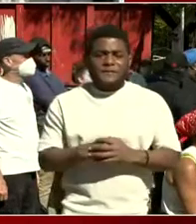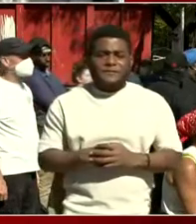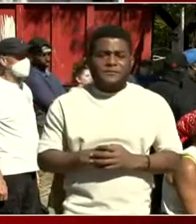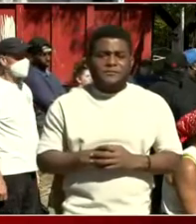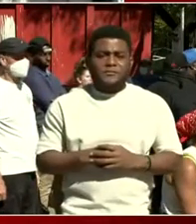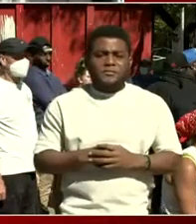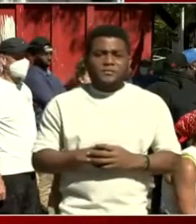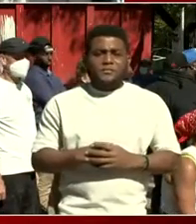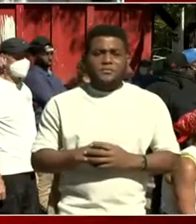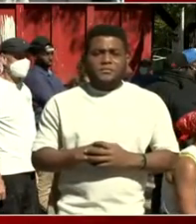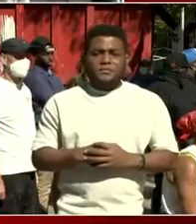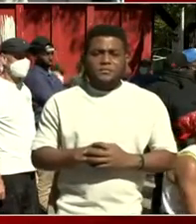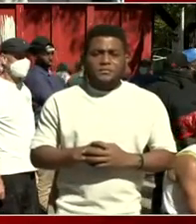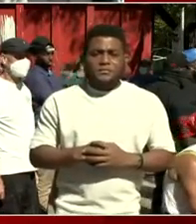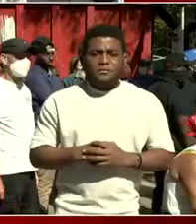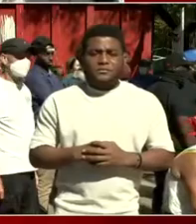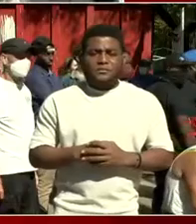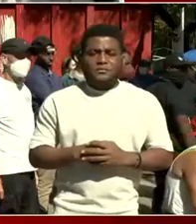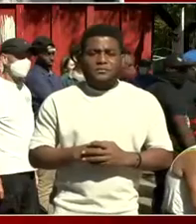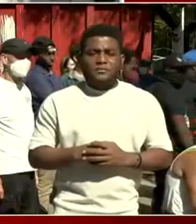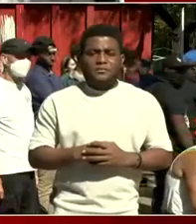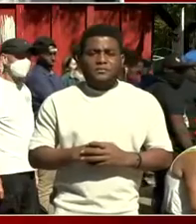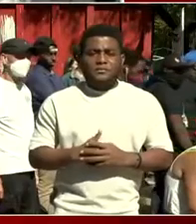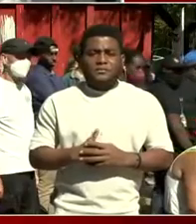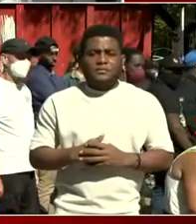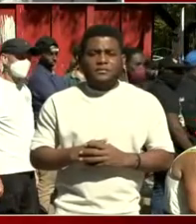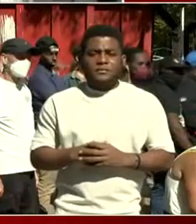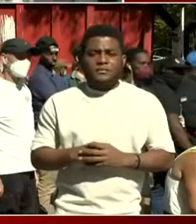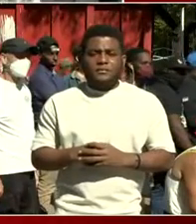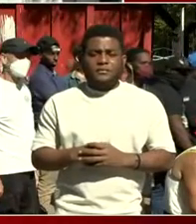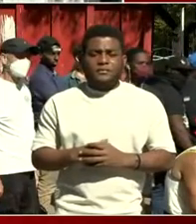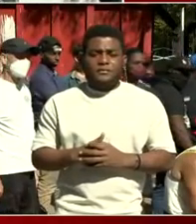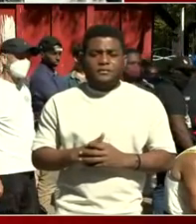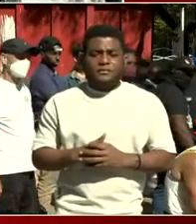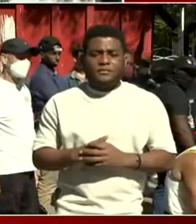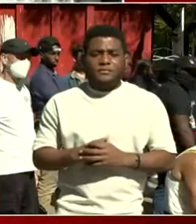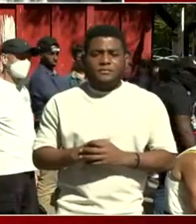Yes. Oh, I'm sorry, Sam. You were right. You were patient. I was patient.